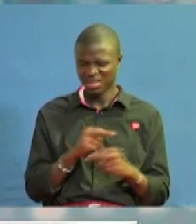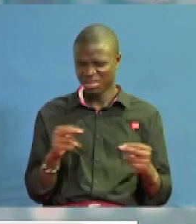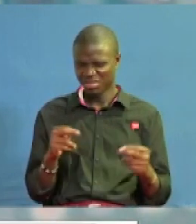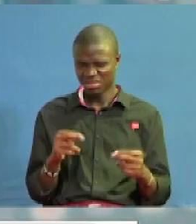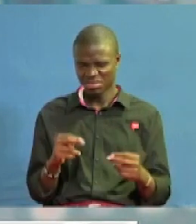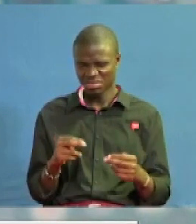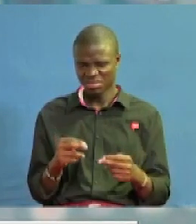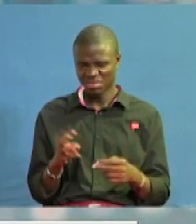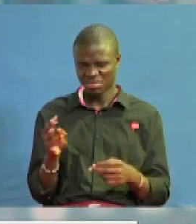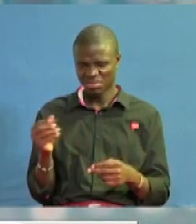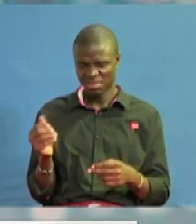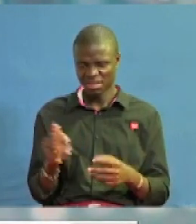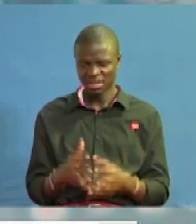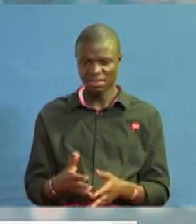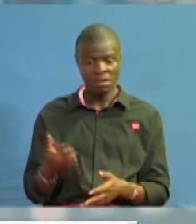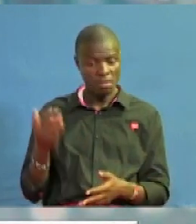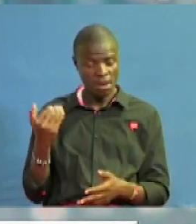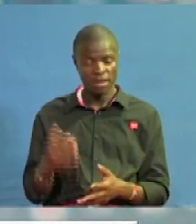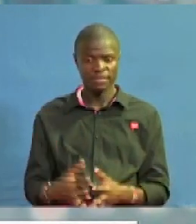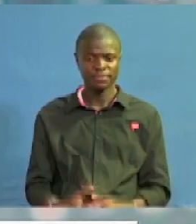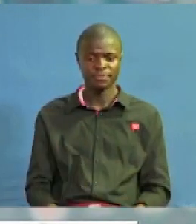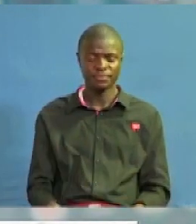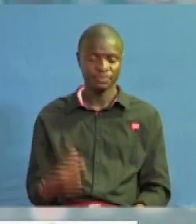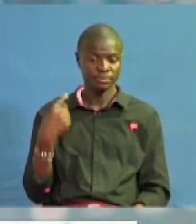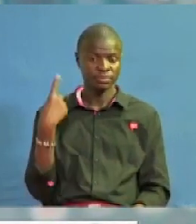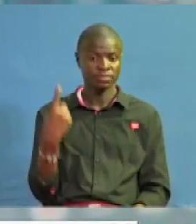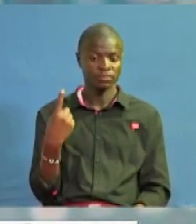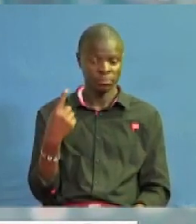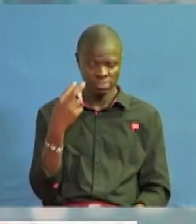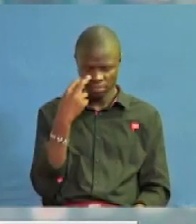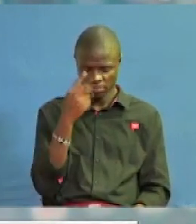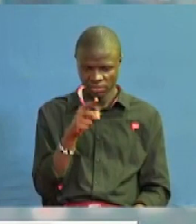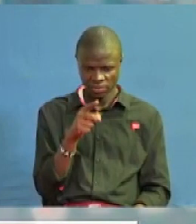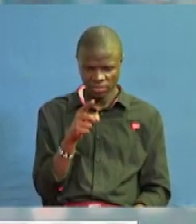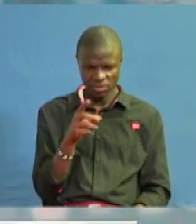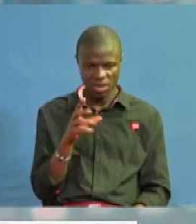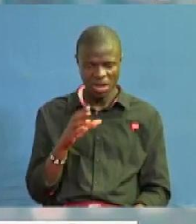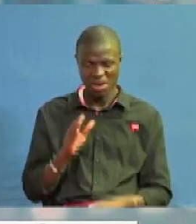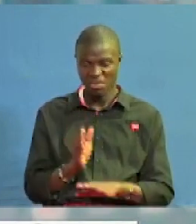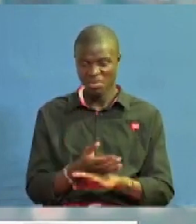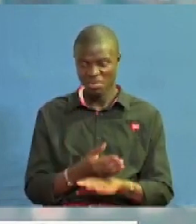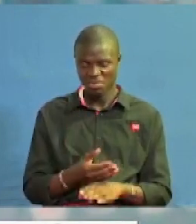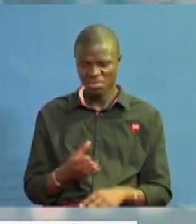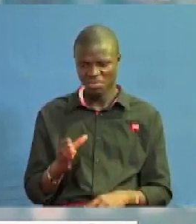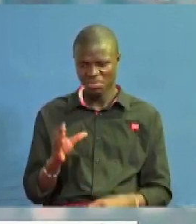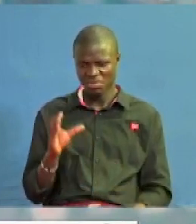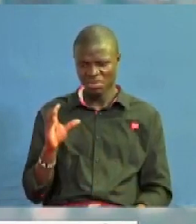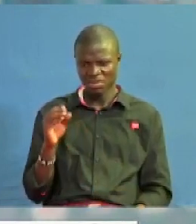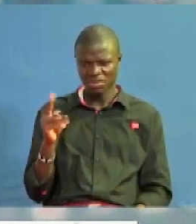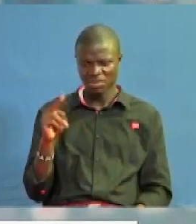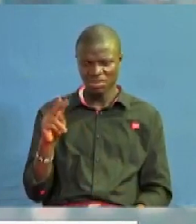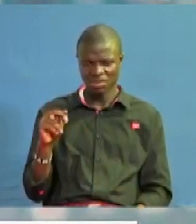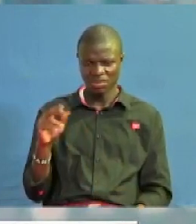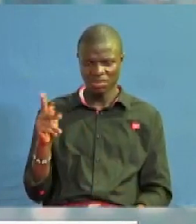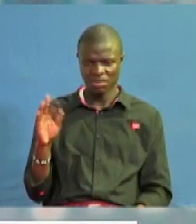any returns in forms of dividends. Okay? Yeah. So number one, look for a profitable company. And it is easy to do